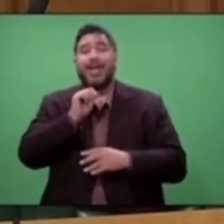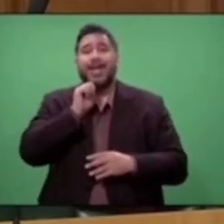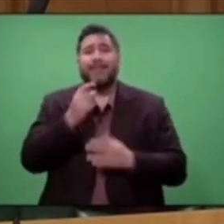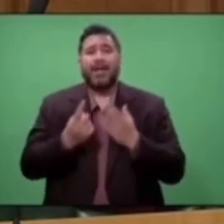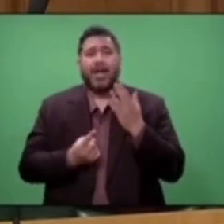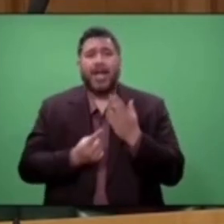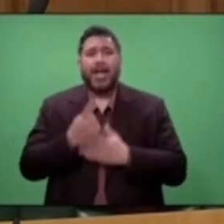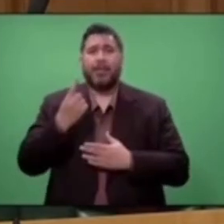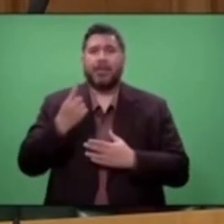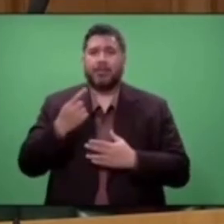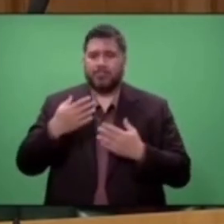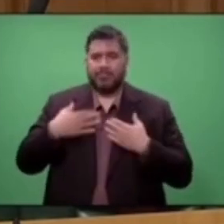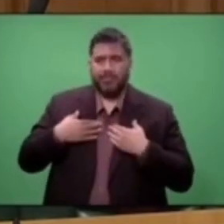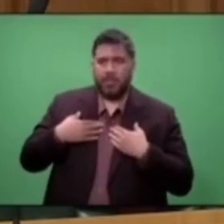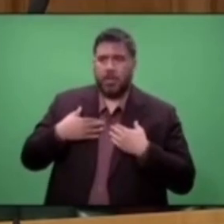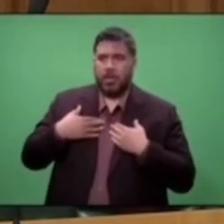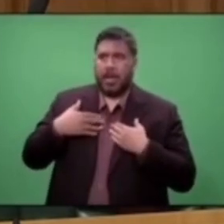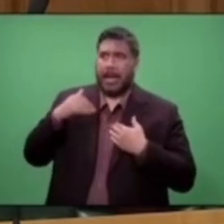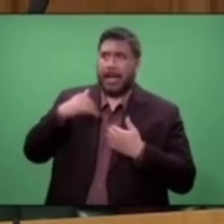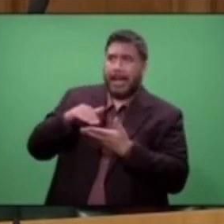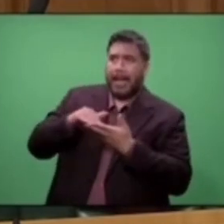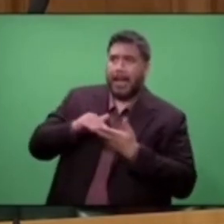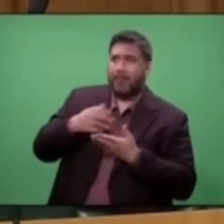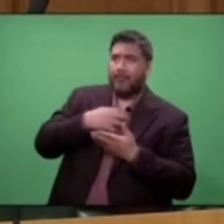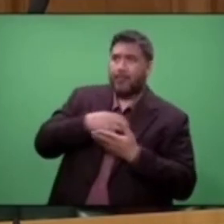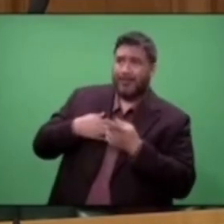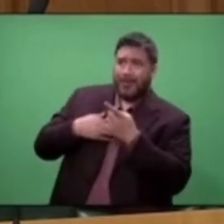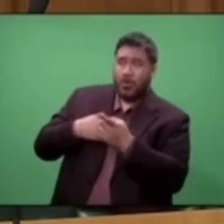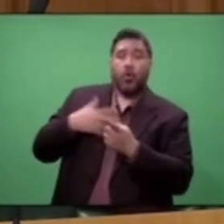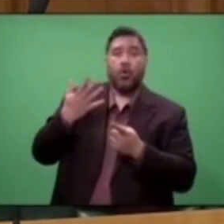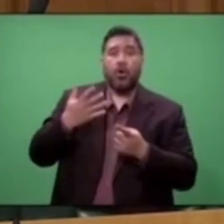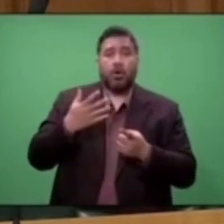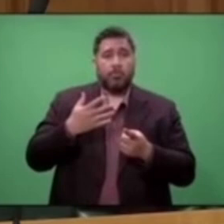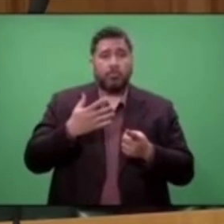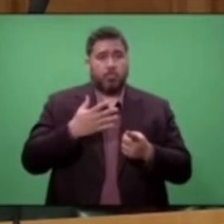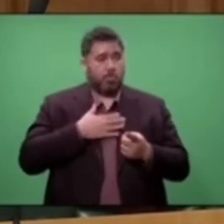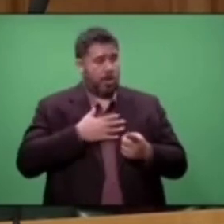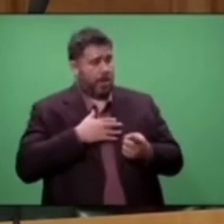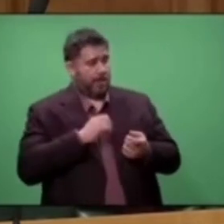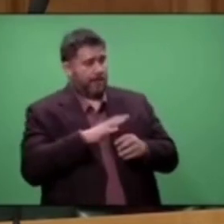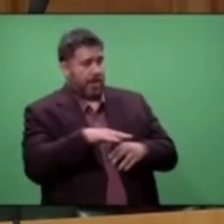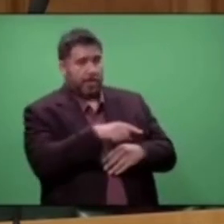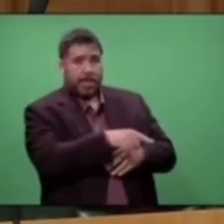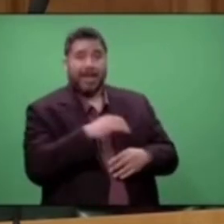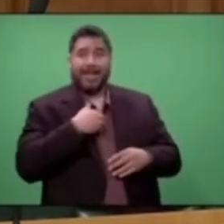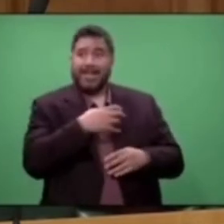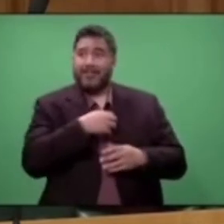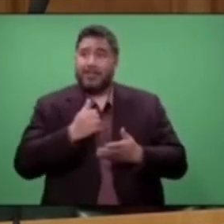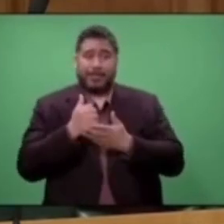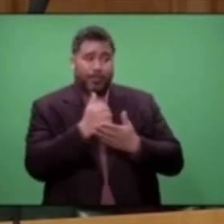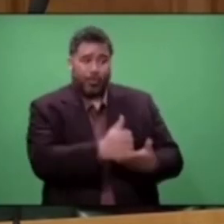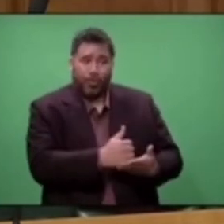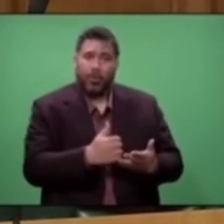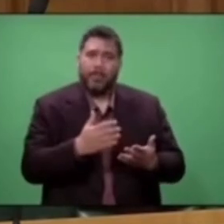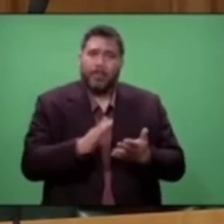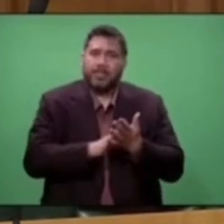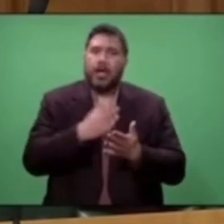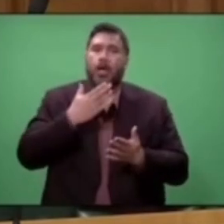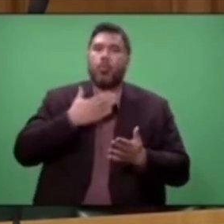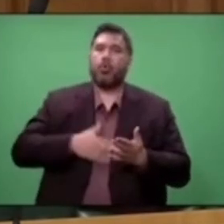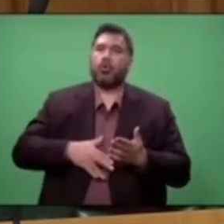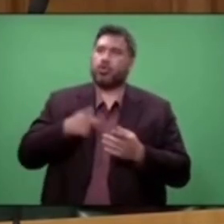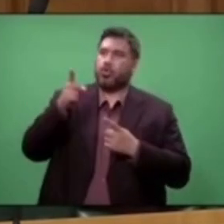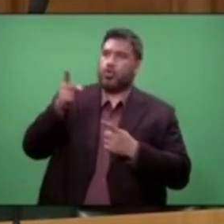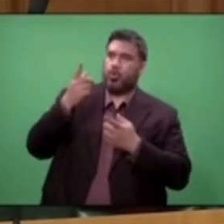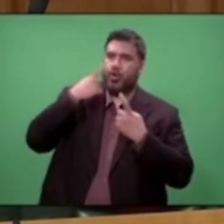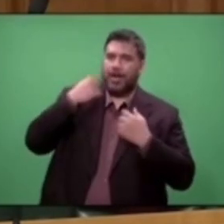or someone close to us requires the state's support? To be cared for in a humane way, with our